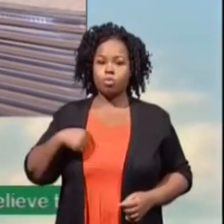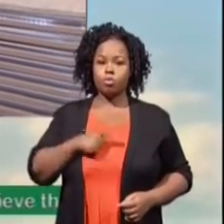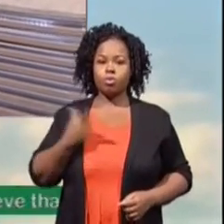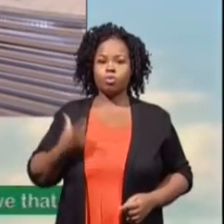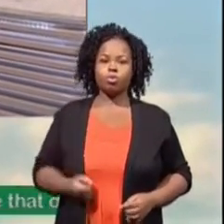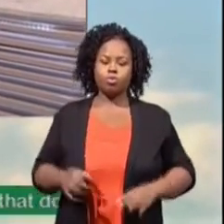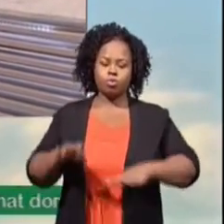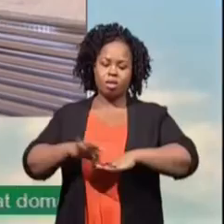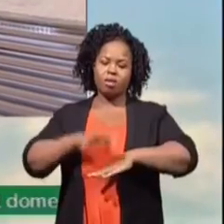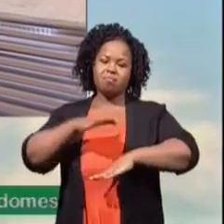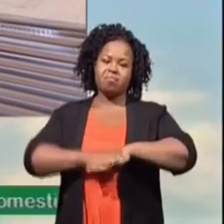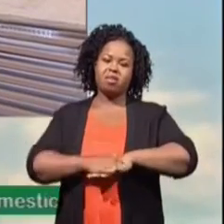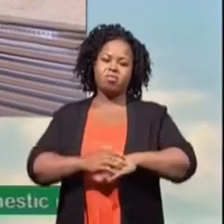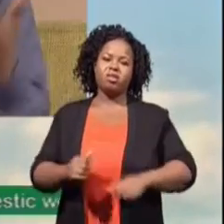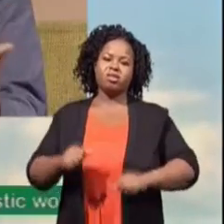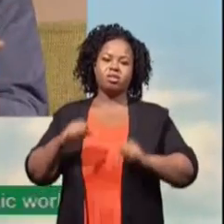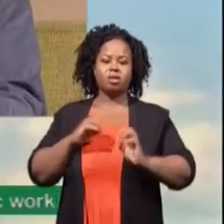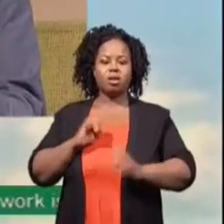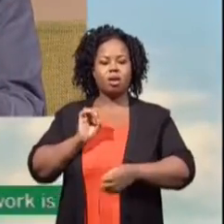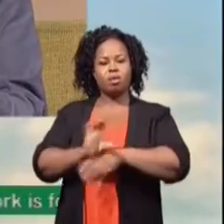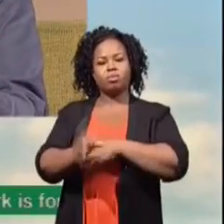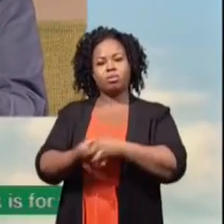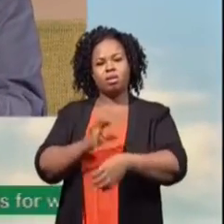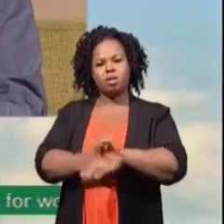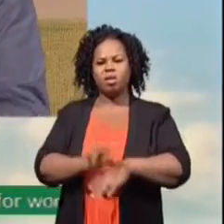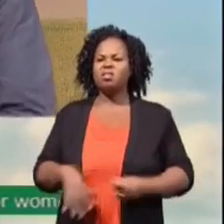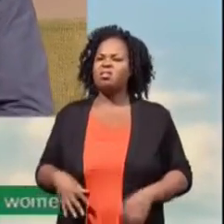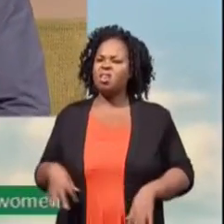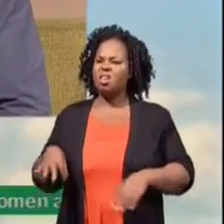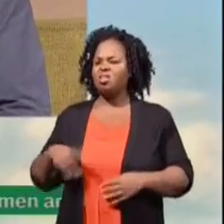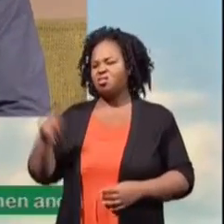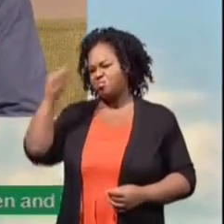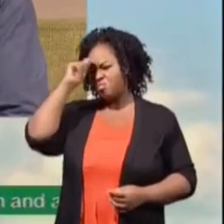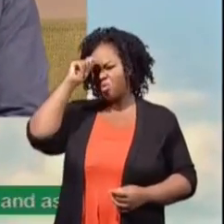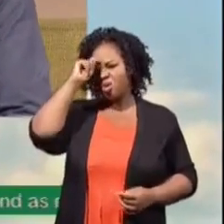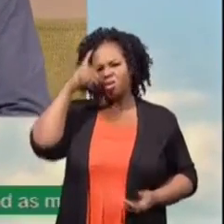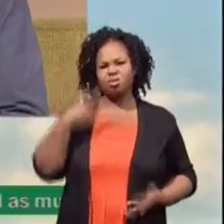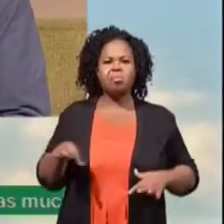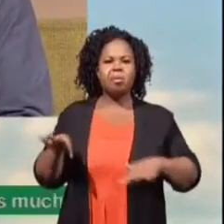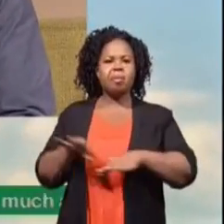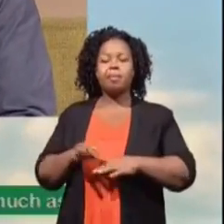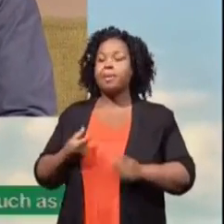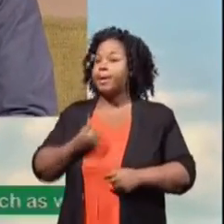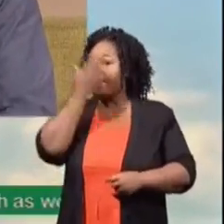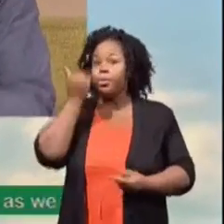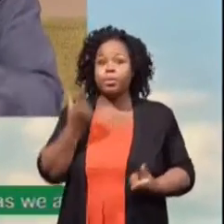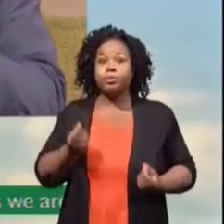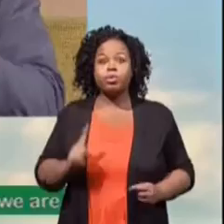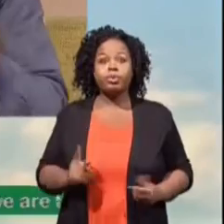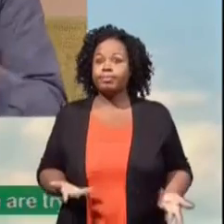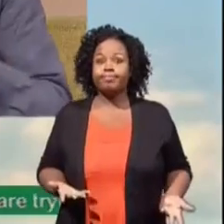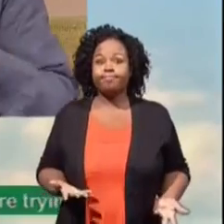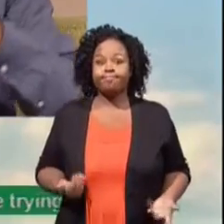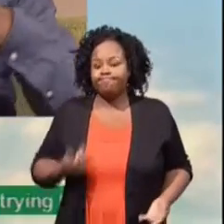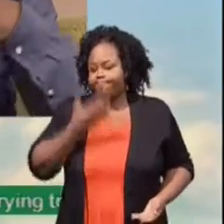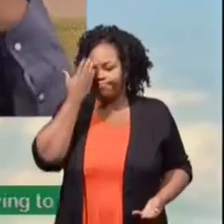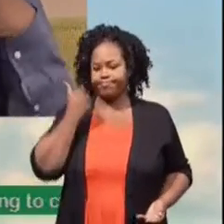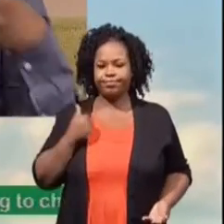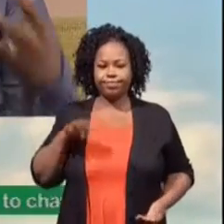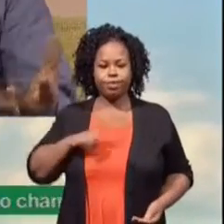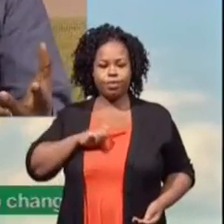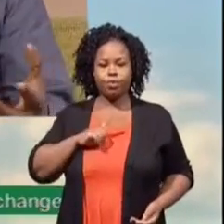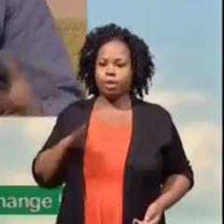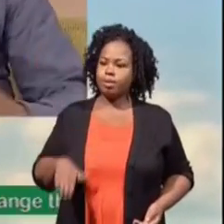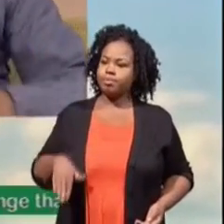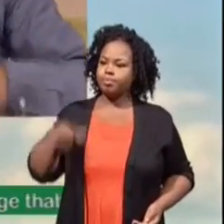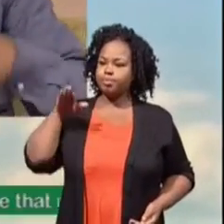senza i marriage counseling masifika sithola labafana laba bashadile ne but they don't have a clue what they are doing